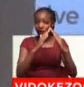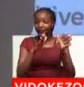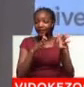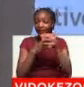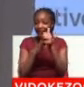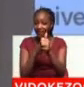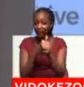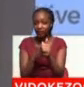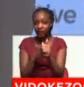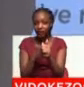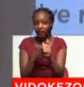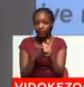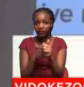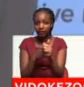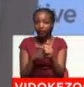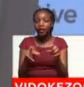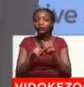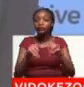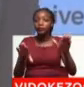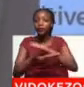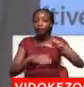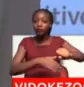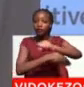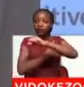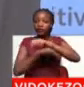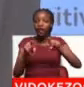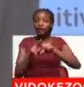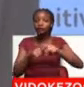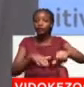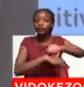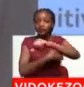leaders, sub-chiefs and chiefs